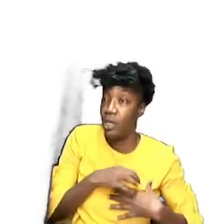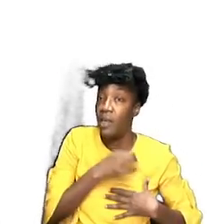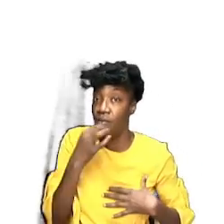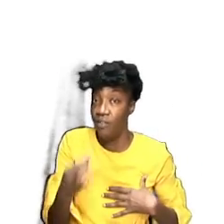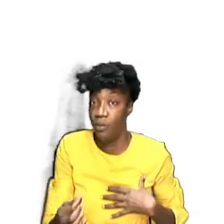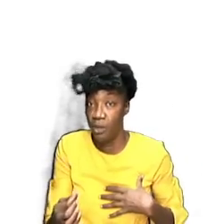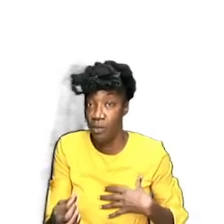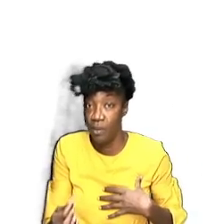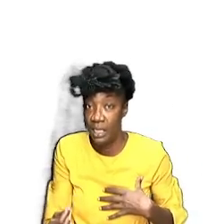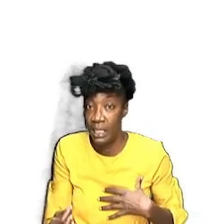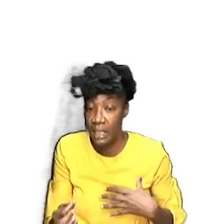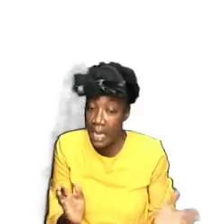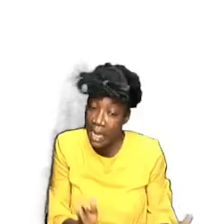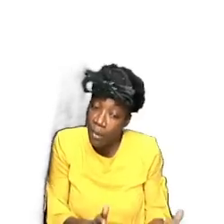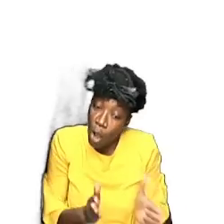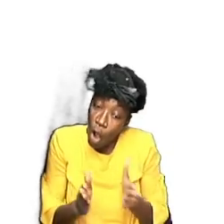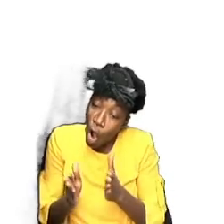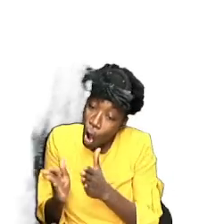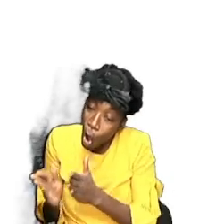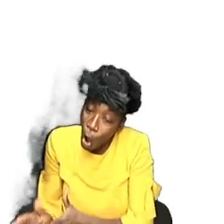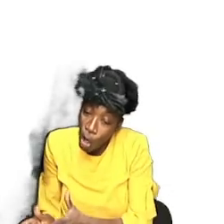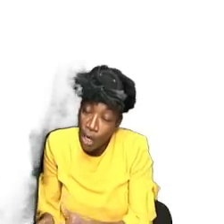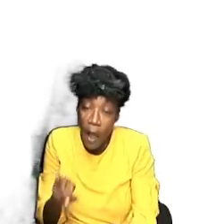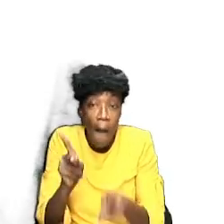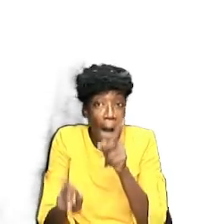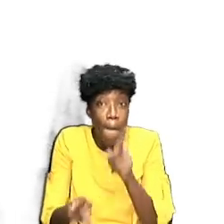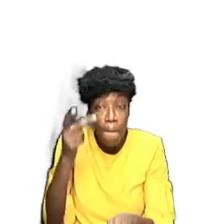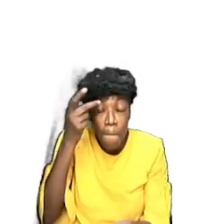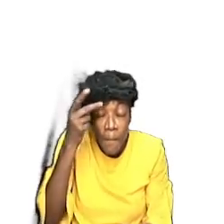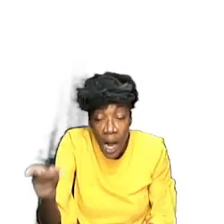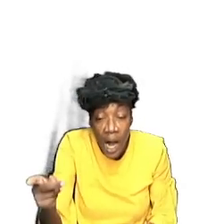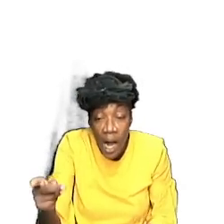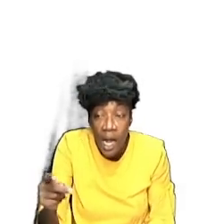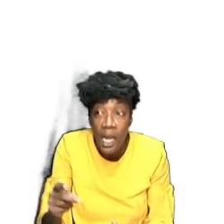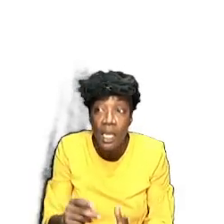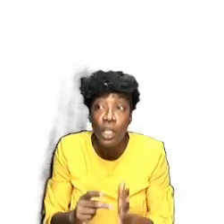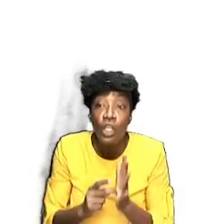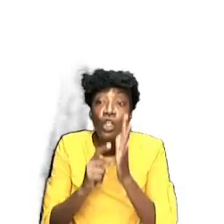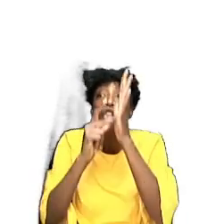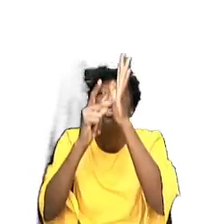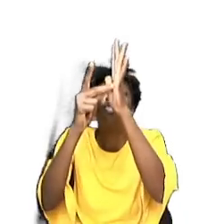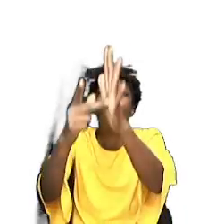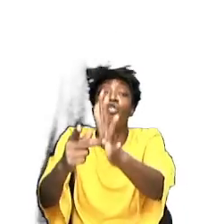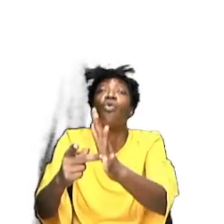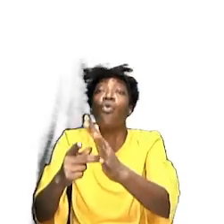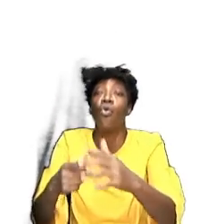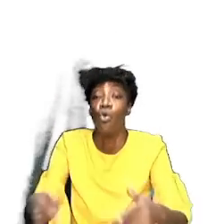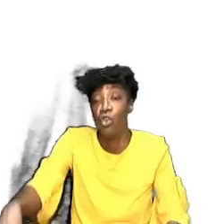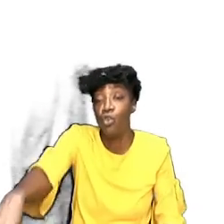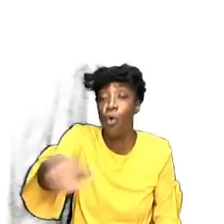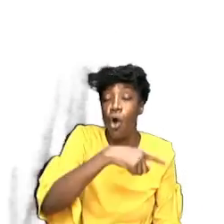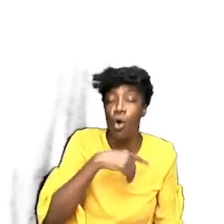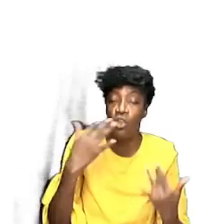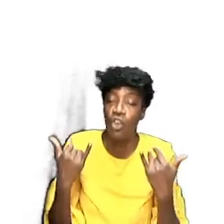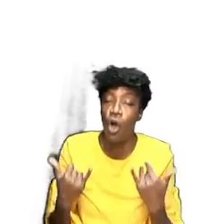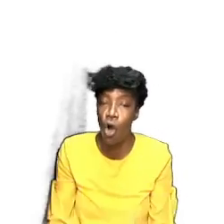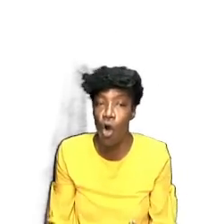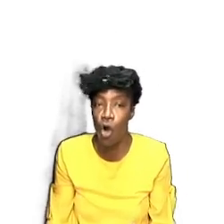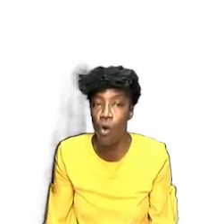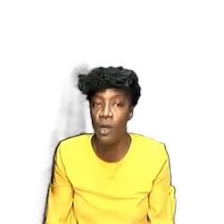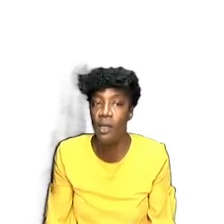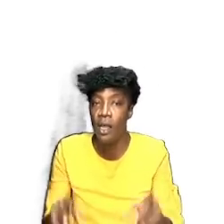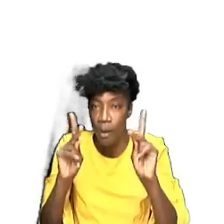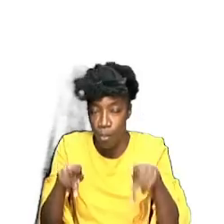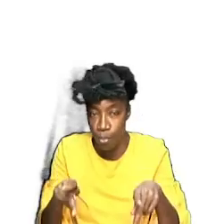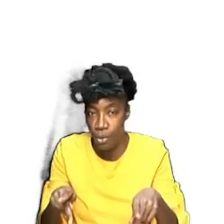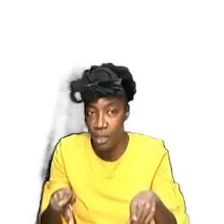is the order in which Paul actually highlighted to us in the scripture we read how the armor should be placed